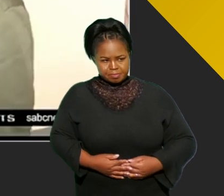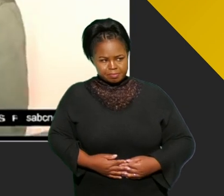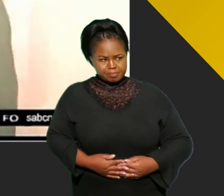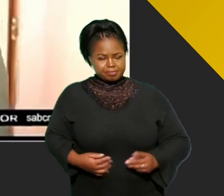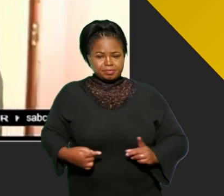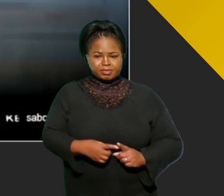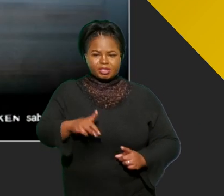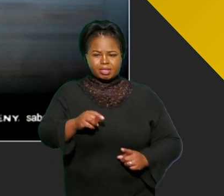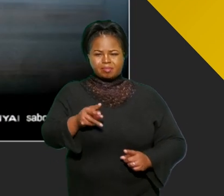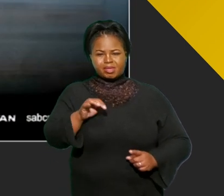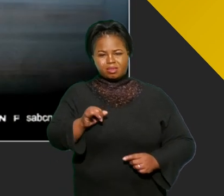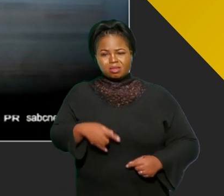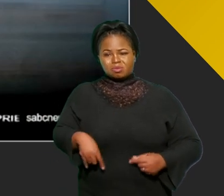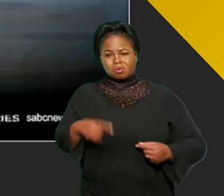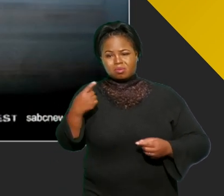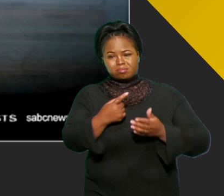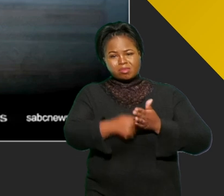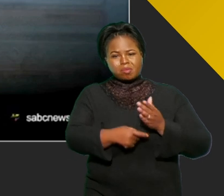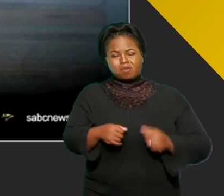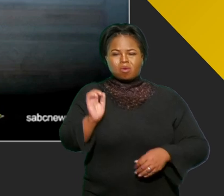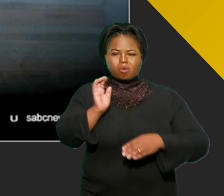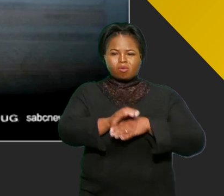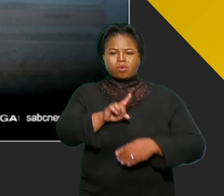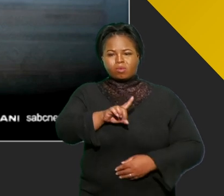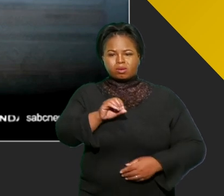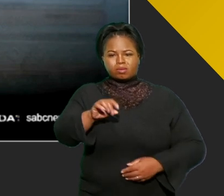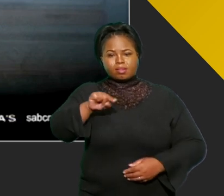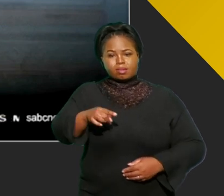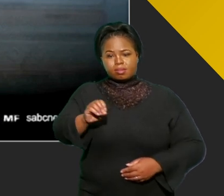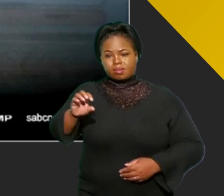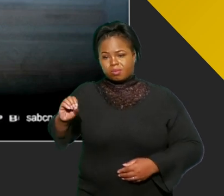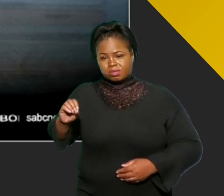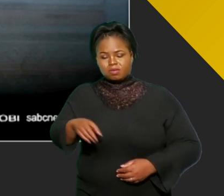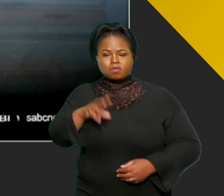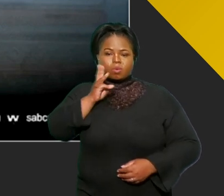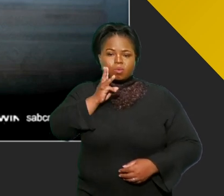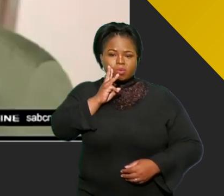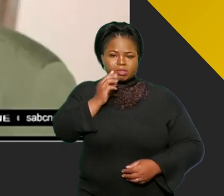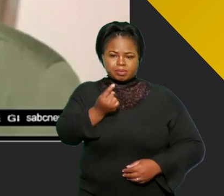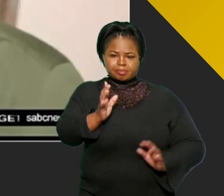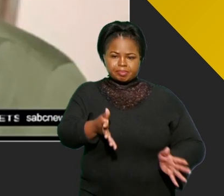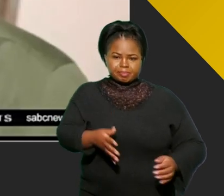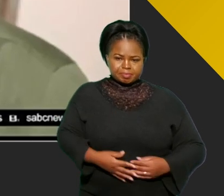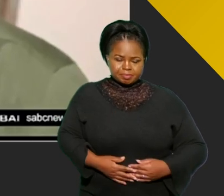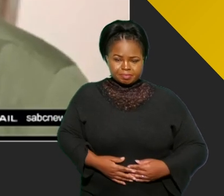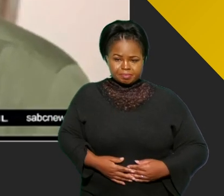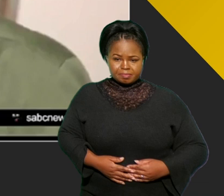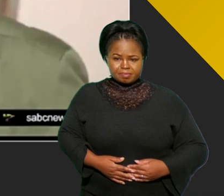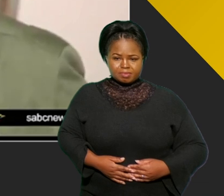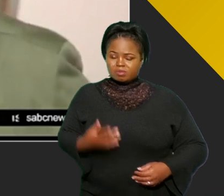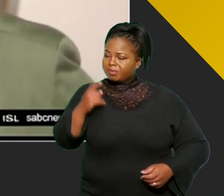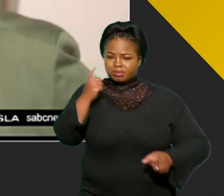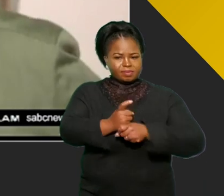Dlamini is faced with a bill totaling over 100,000 rand for water only. It has been very